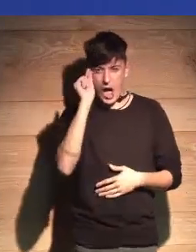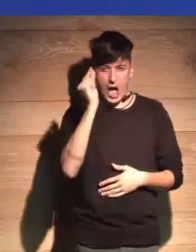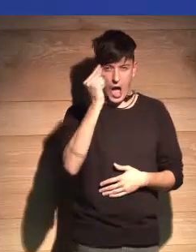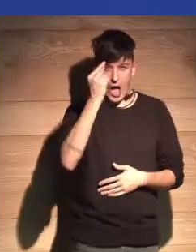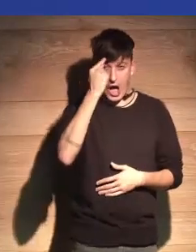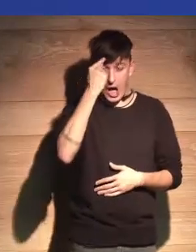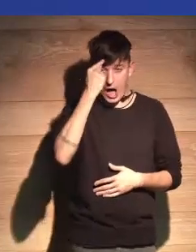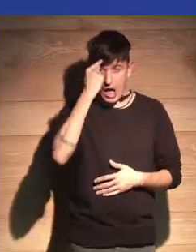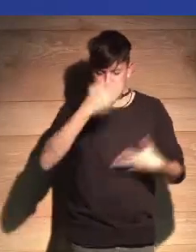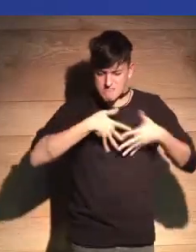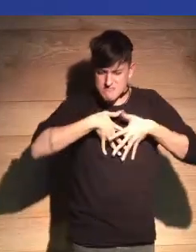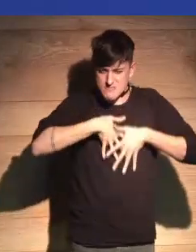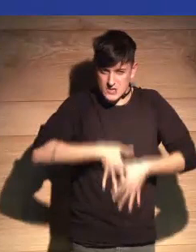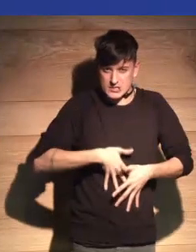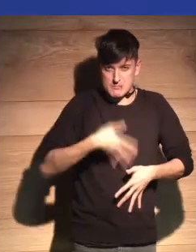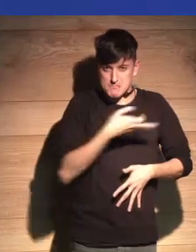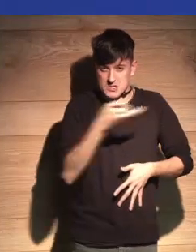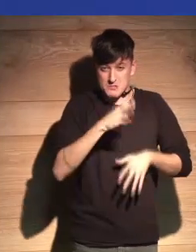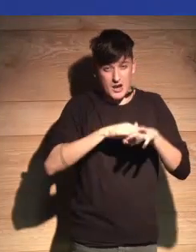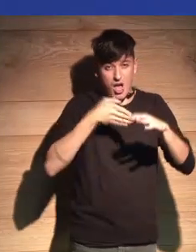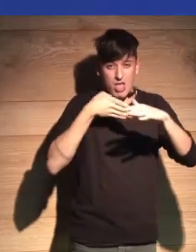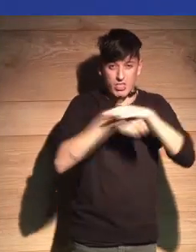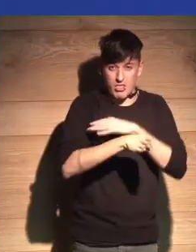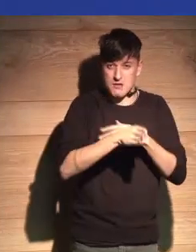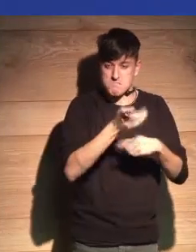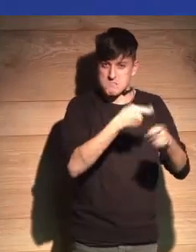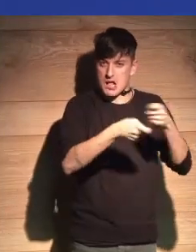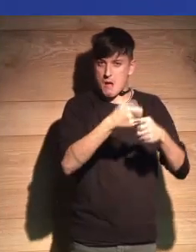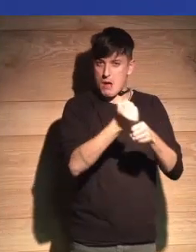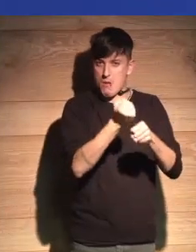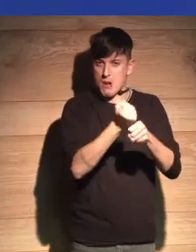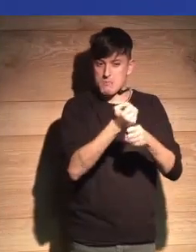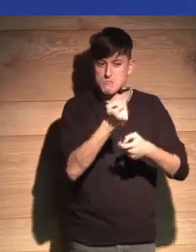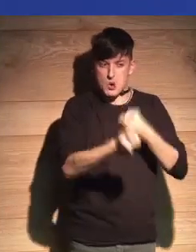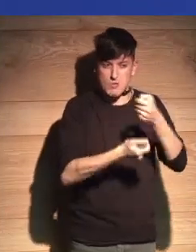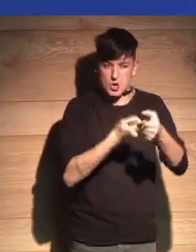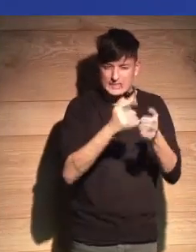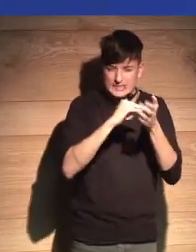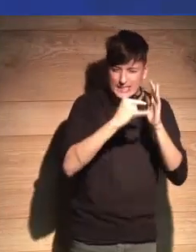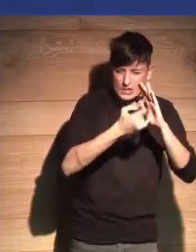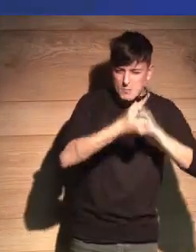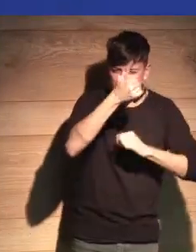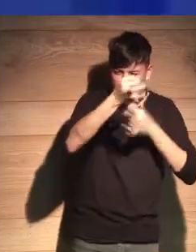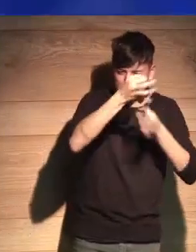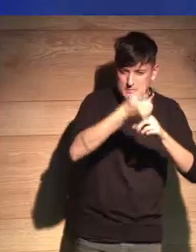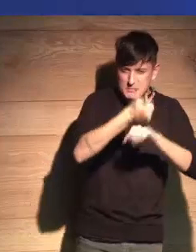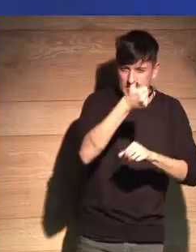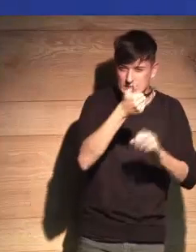to acquire the necessary skills to have access to the labor market, which is